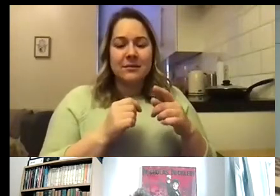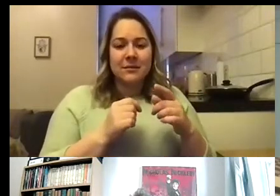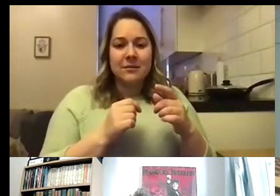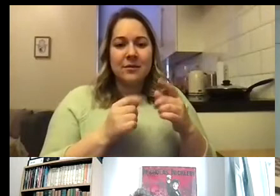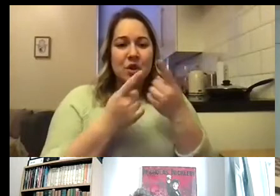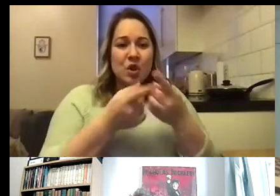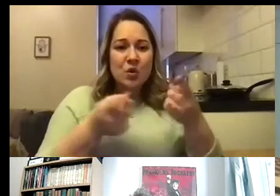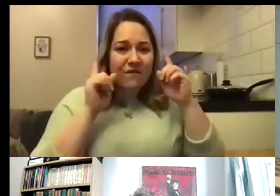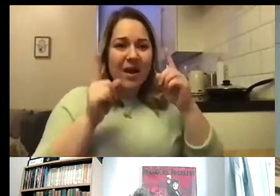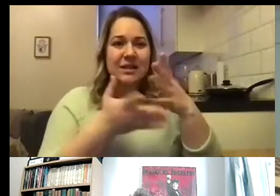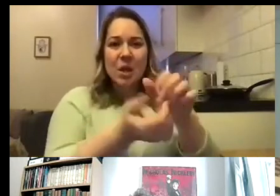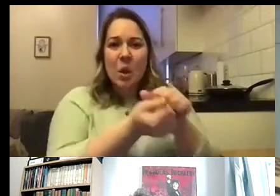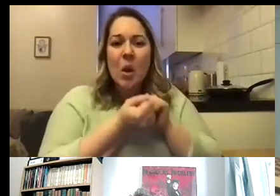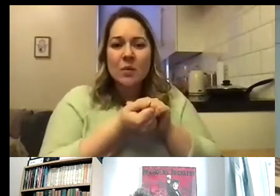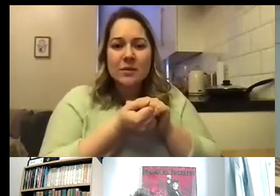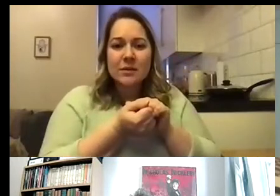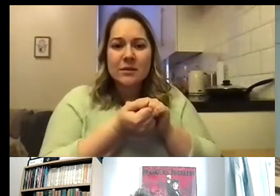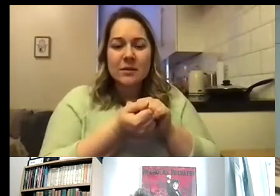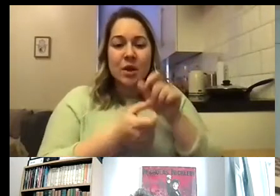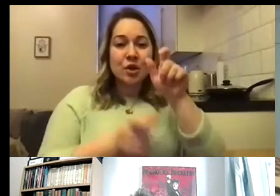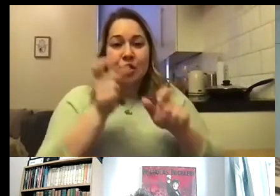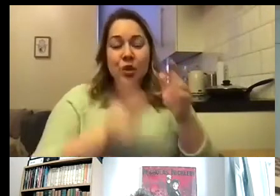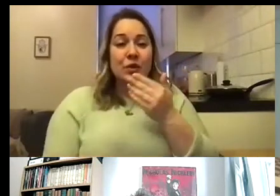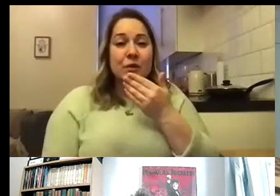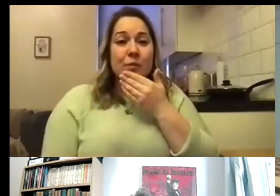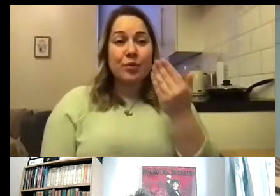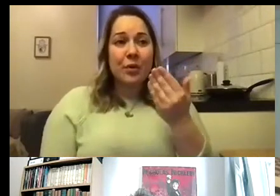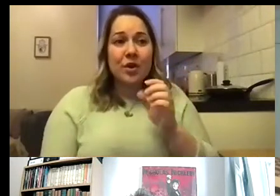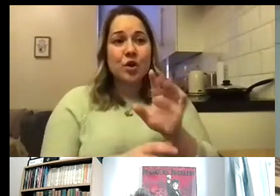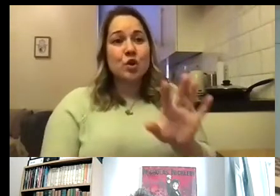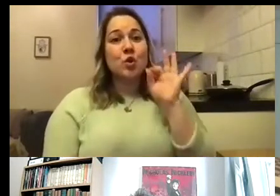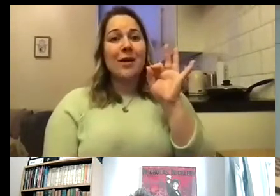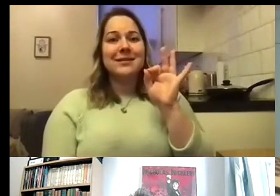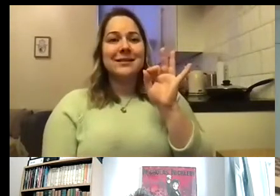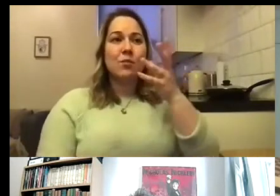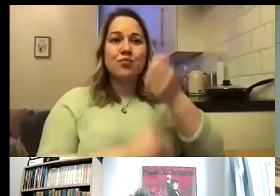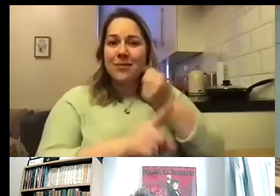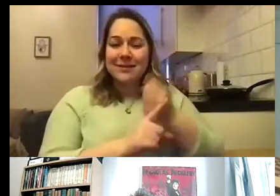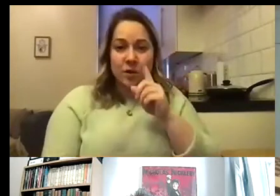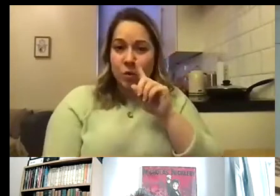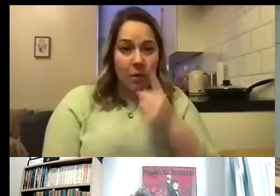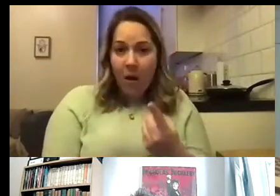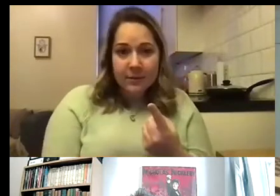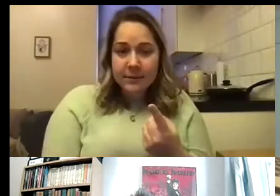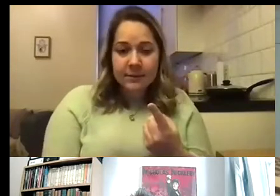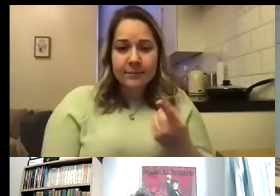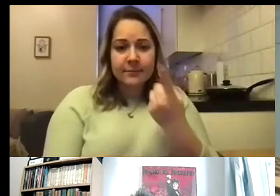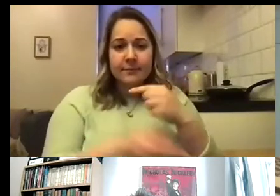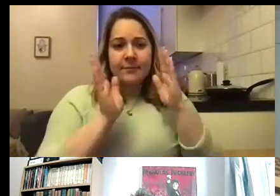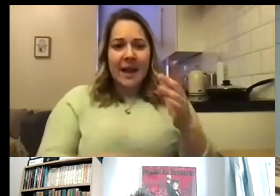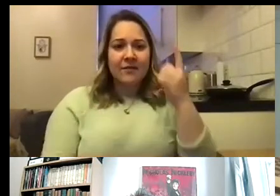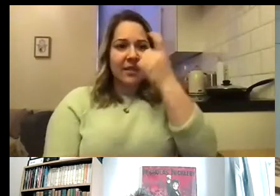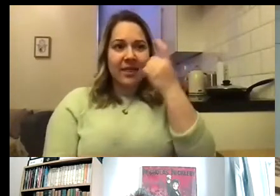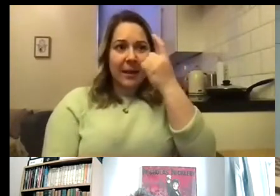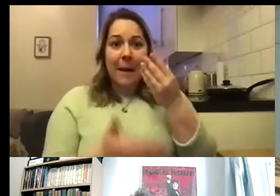university loans. And students don't even have the freedom now, for example, to protest in the same way. They've got to be thinking about having money